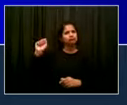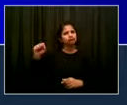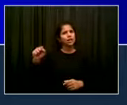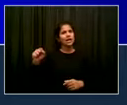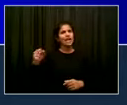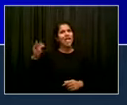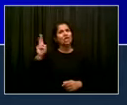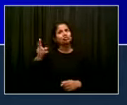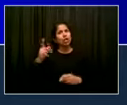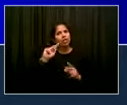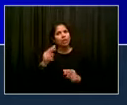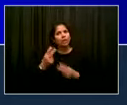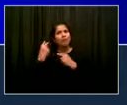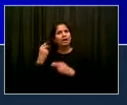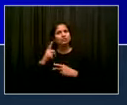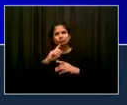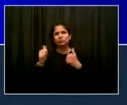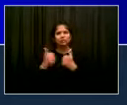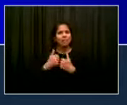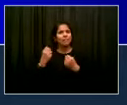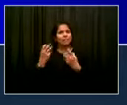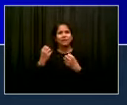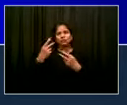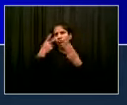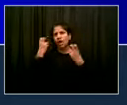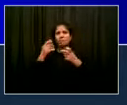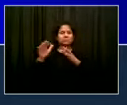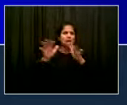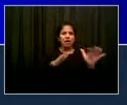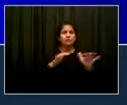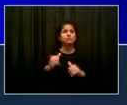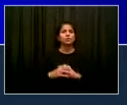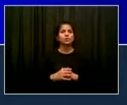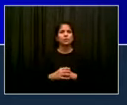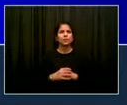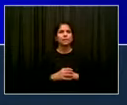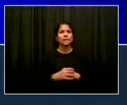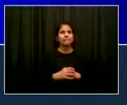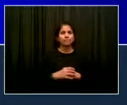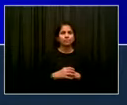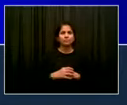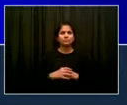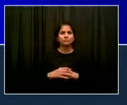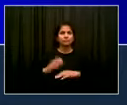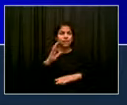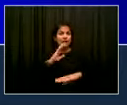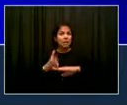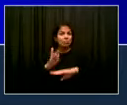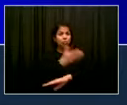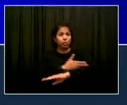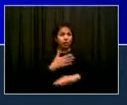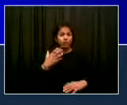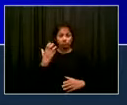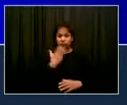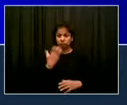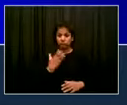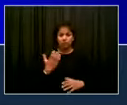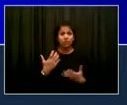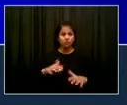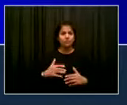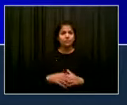city. Real progress, numbers substantially better than in 2020, right on the path we want them to